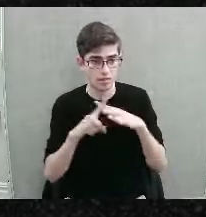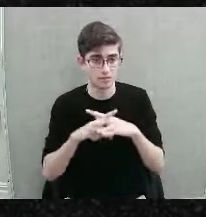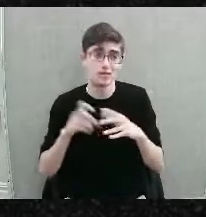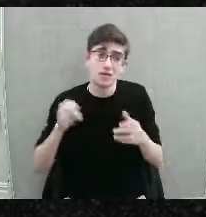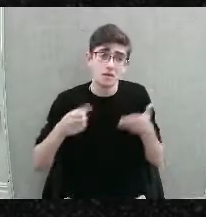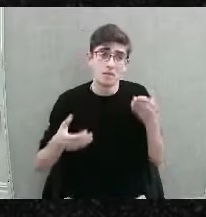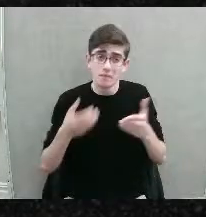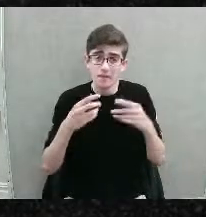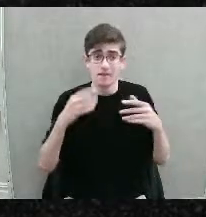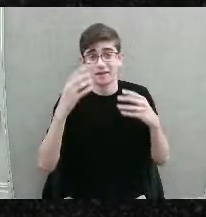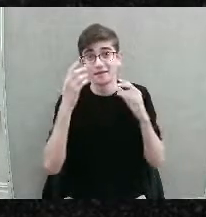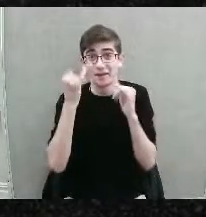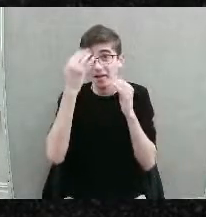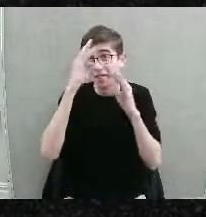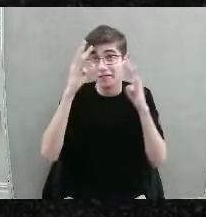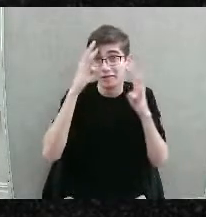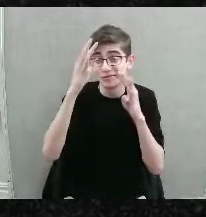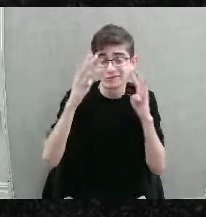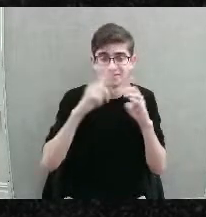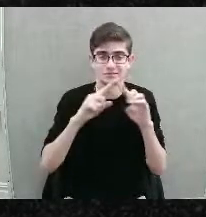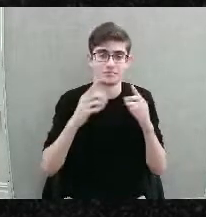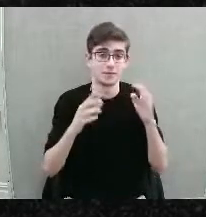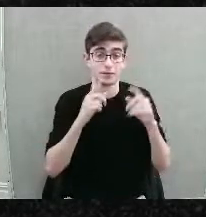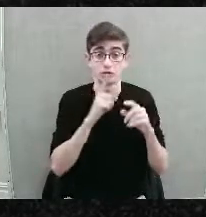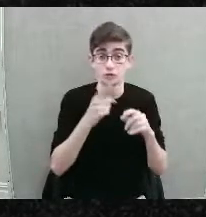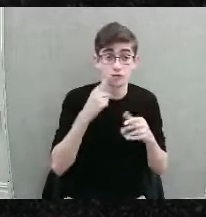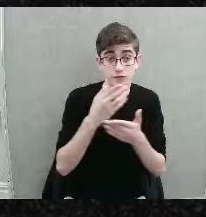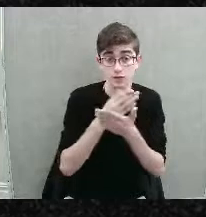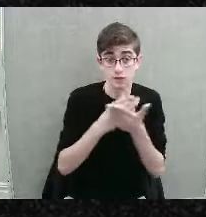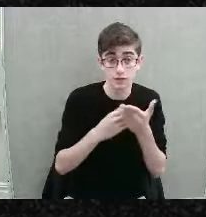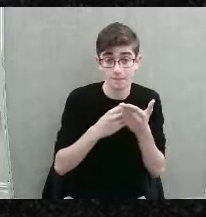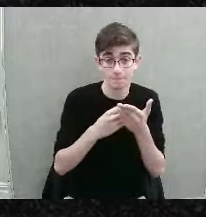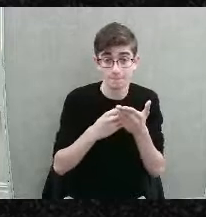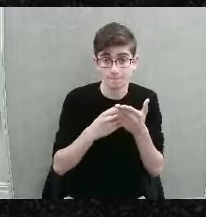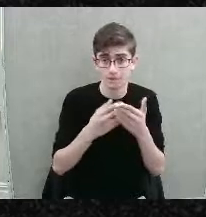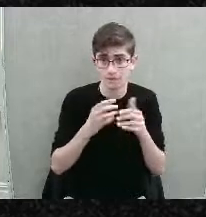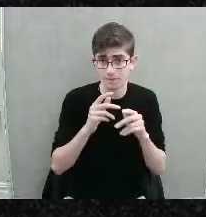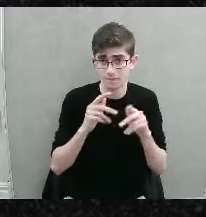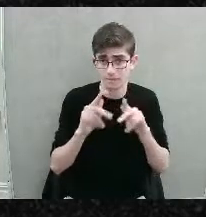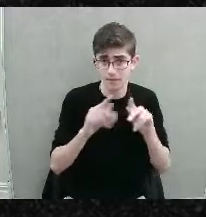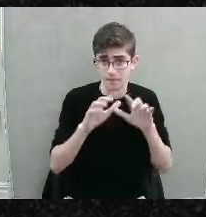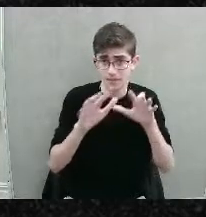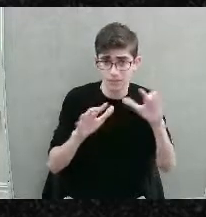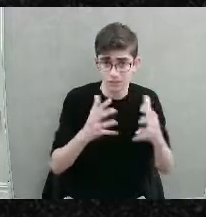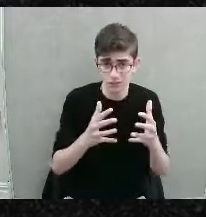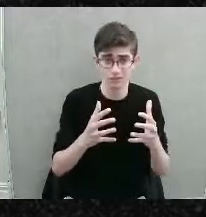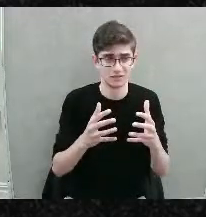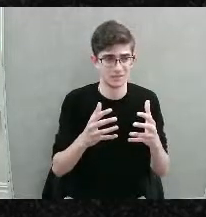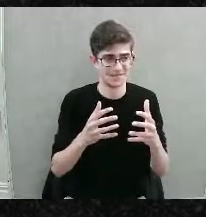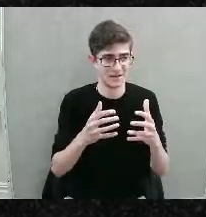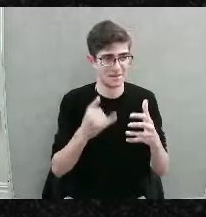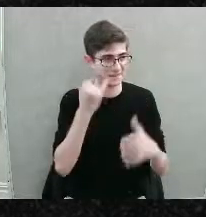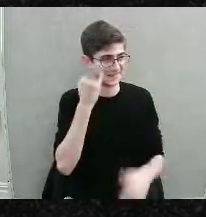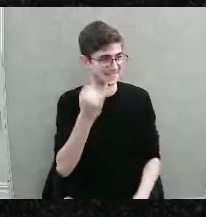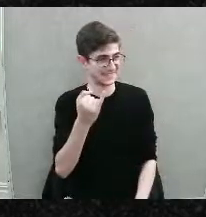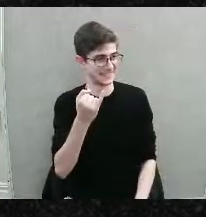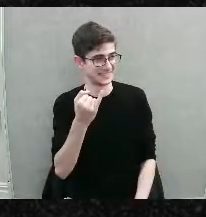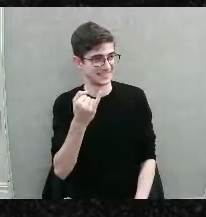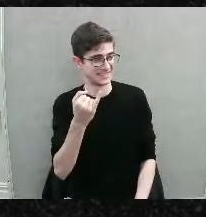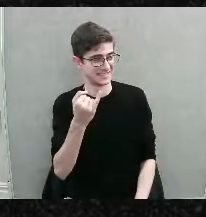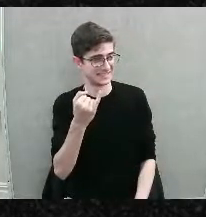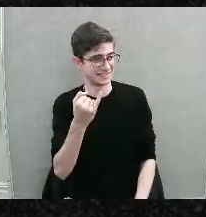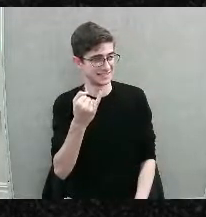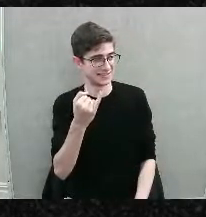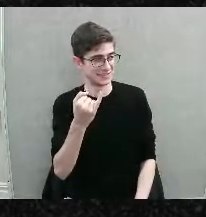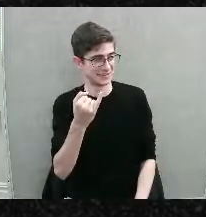illusion and even if it was true for a small part of the population, but this very idea is now something